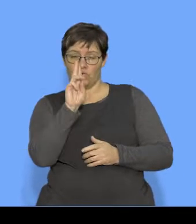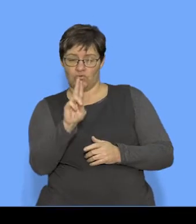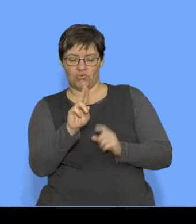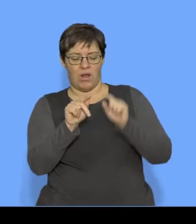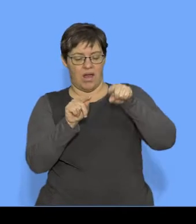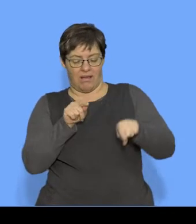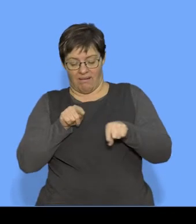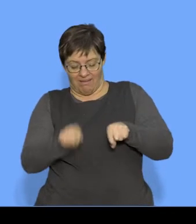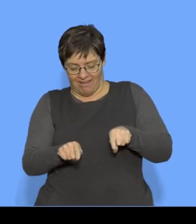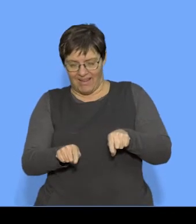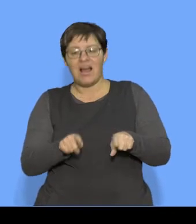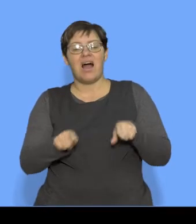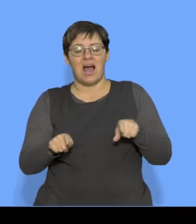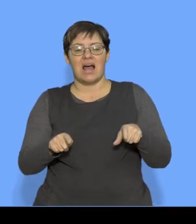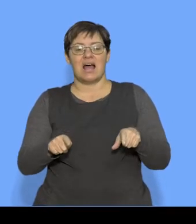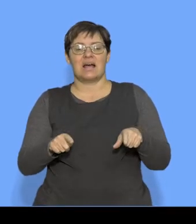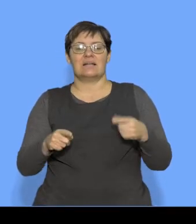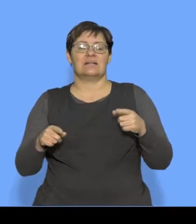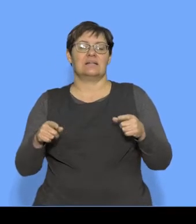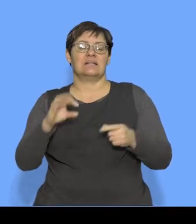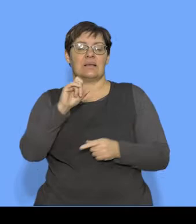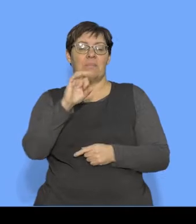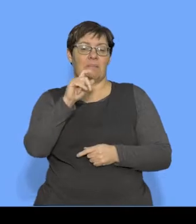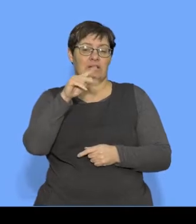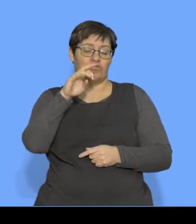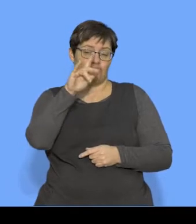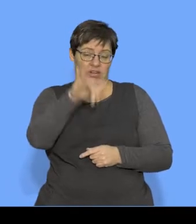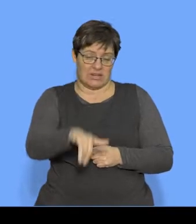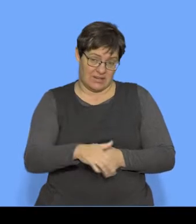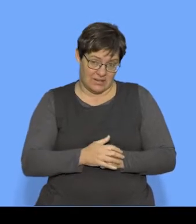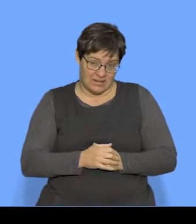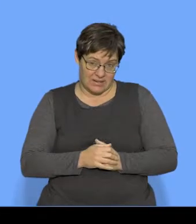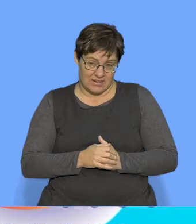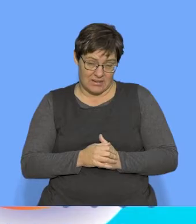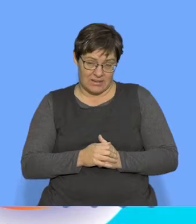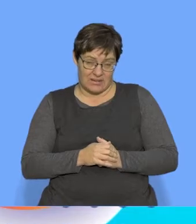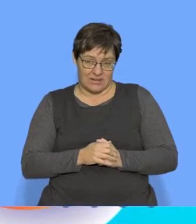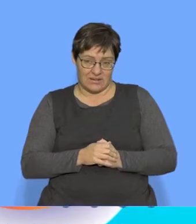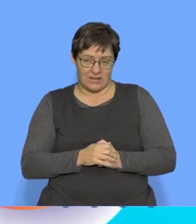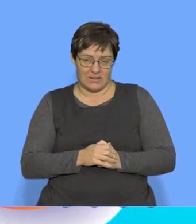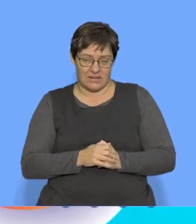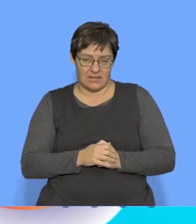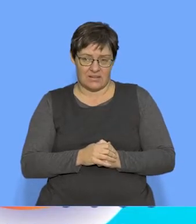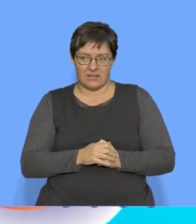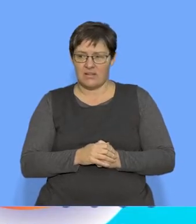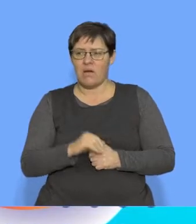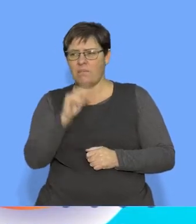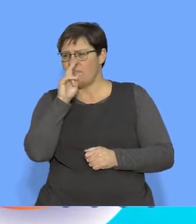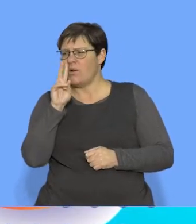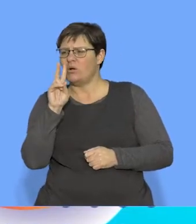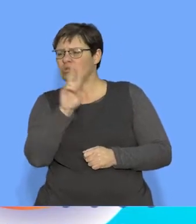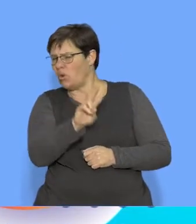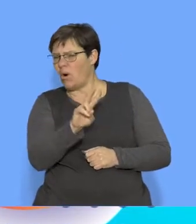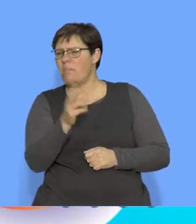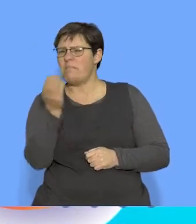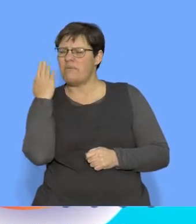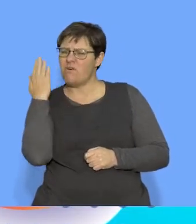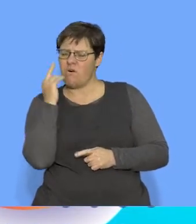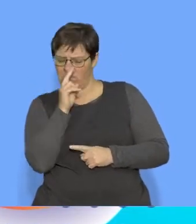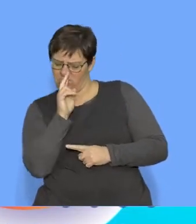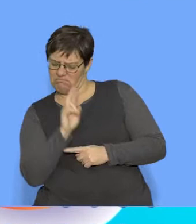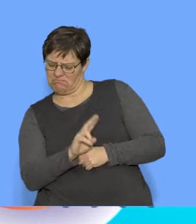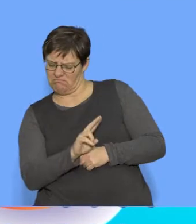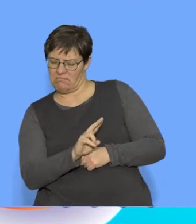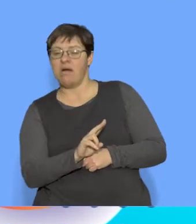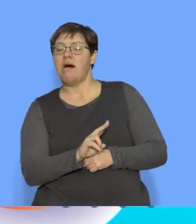angles are supplementary to each other. Now, a very fun thing, guys, that I actually saw sometime when I was